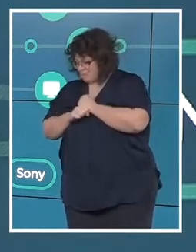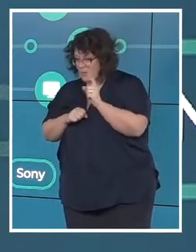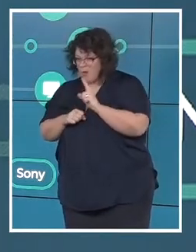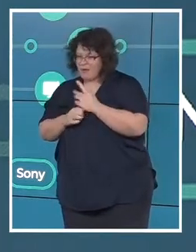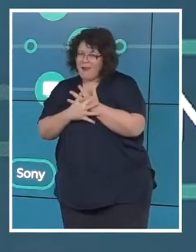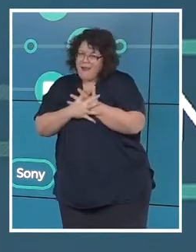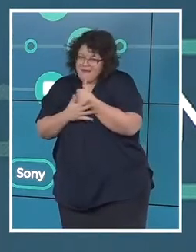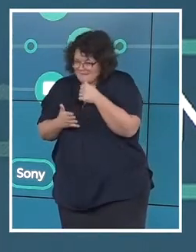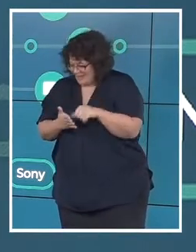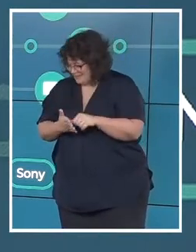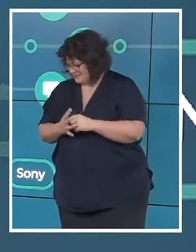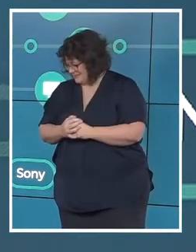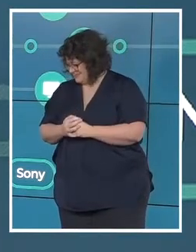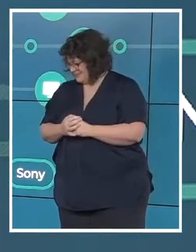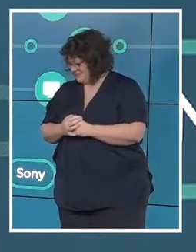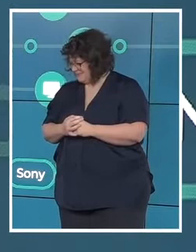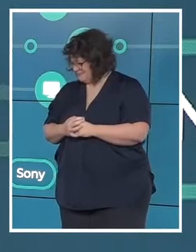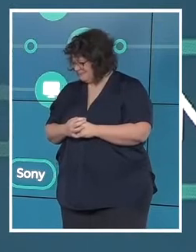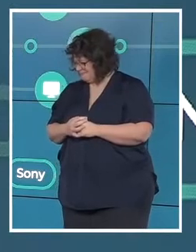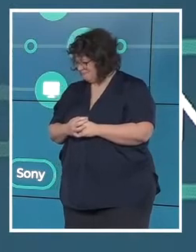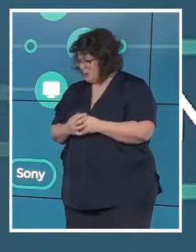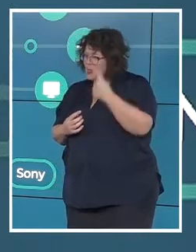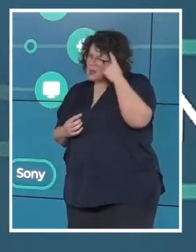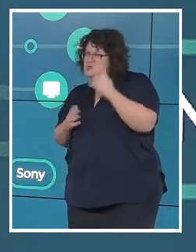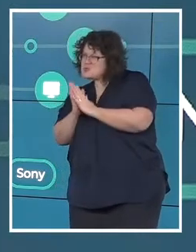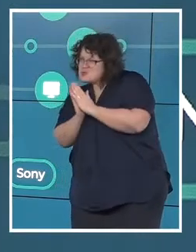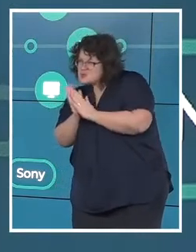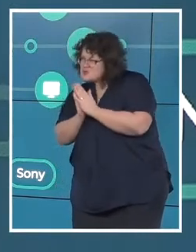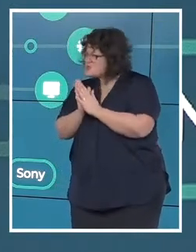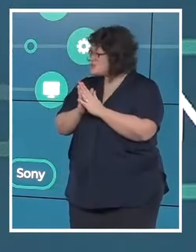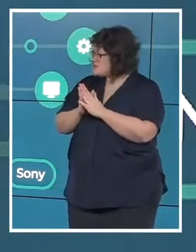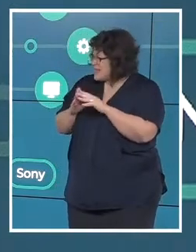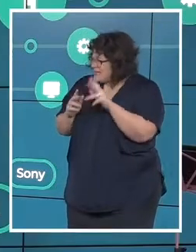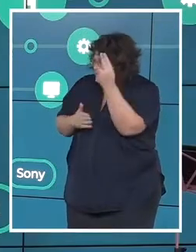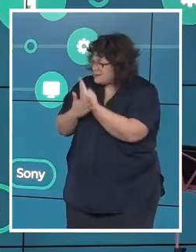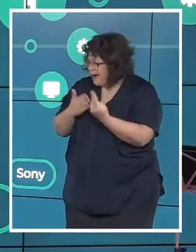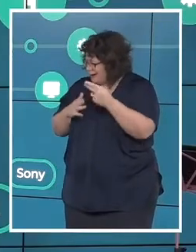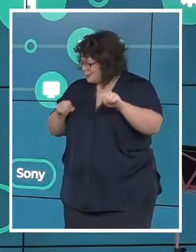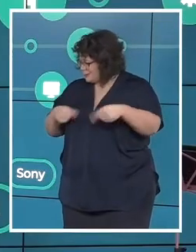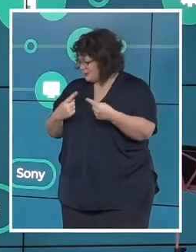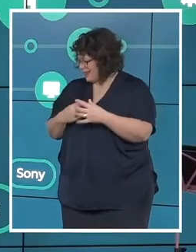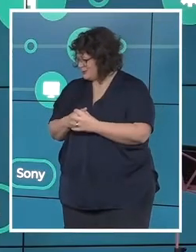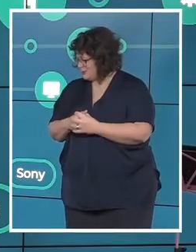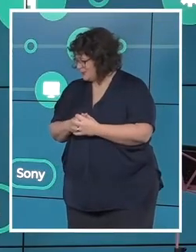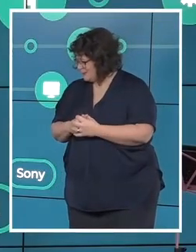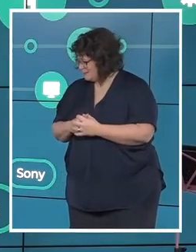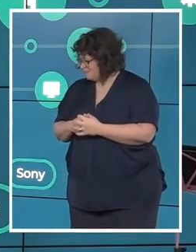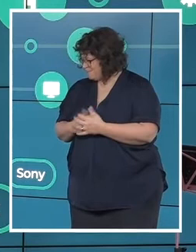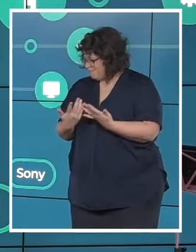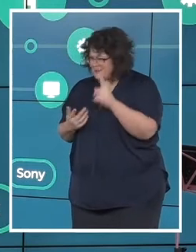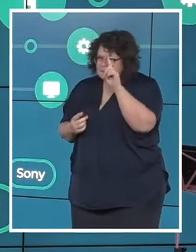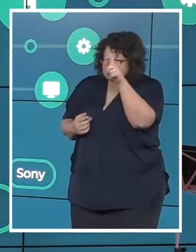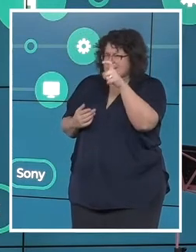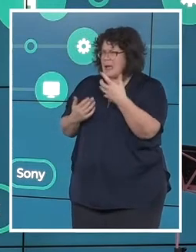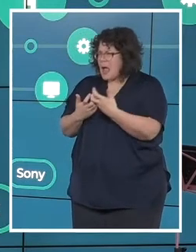challenge. How can we come up with a way to write that doesn't require sight? And they developed one of